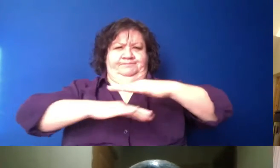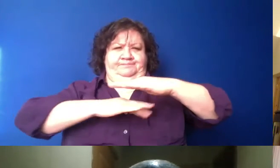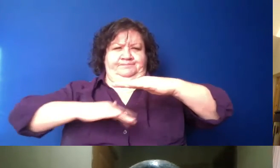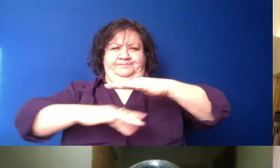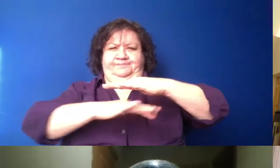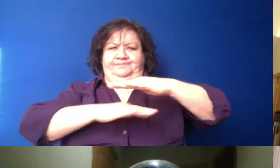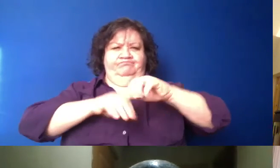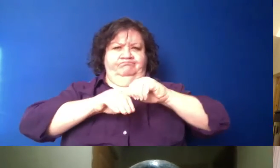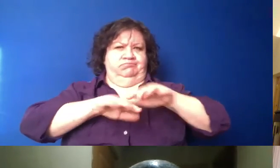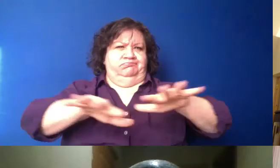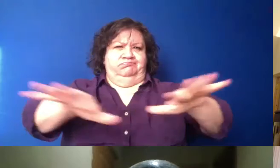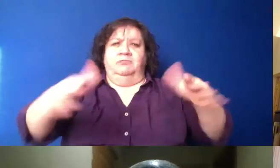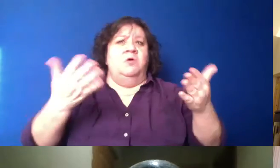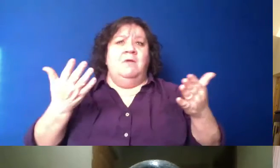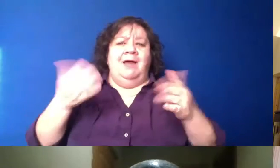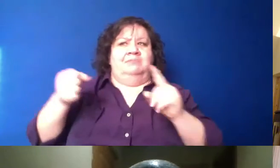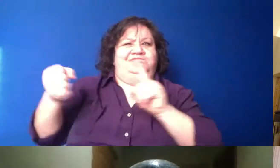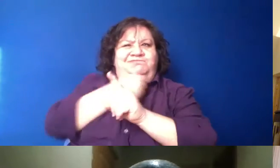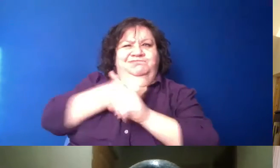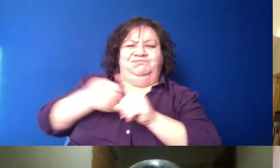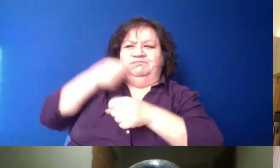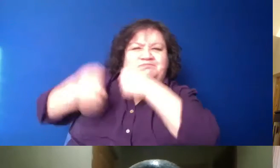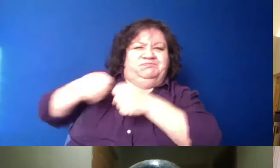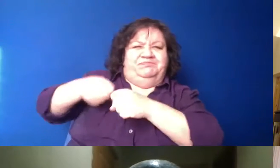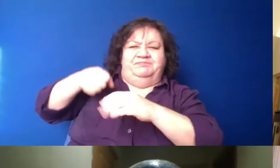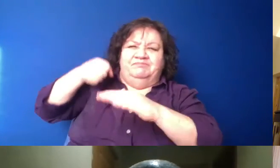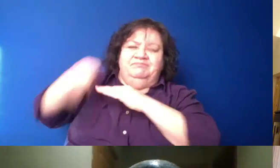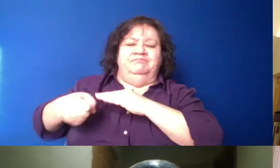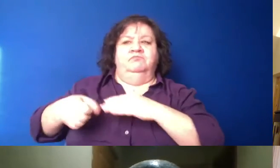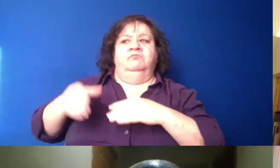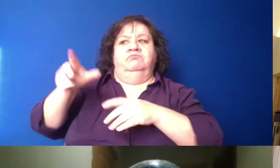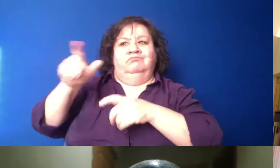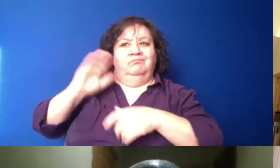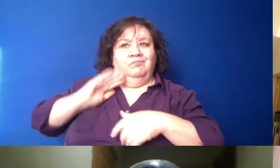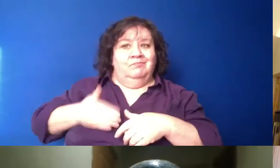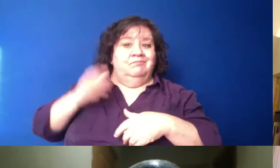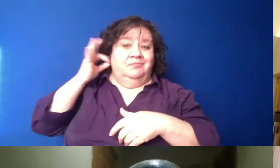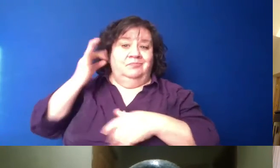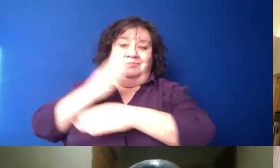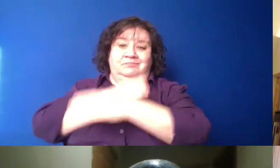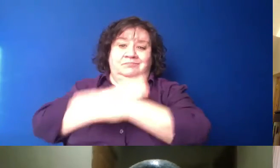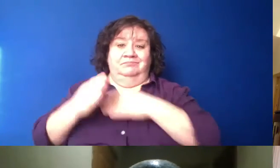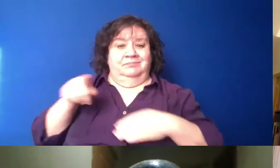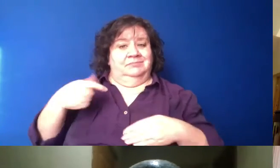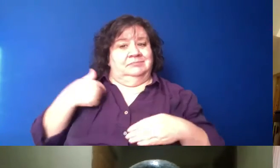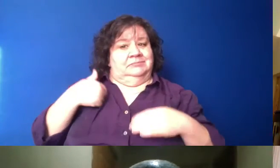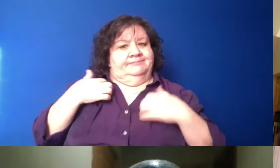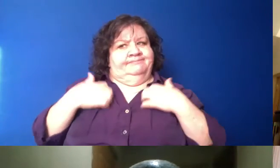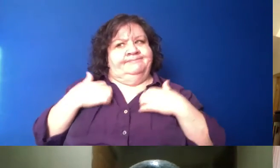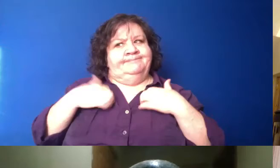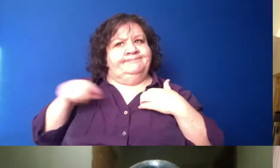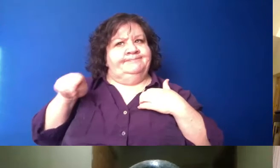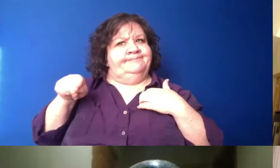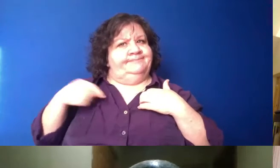on those issues. So the first tier has to do with the grand existential threats, the multilateral action, and the need to